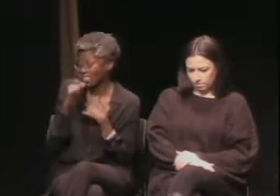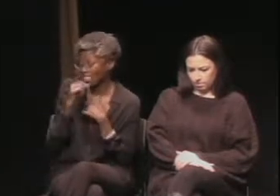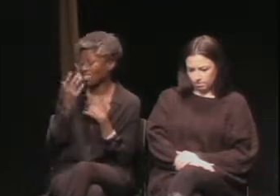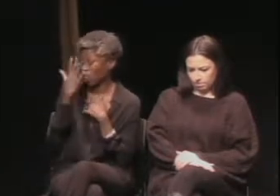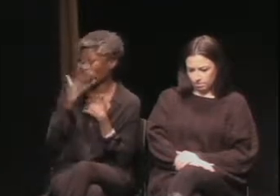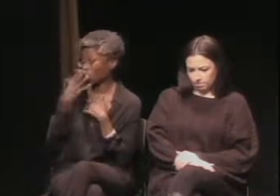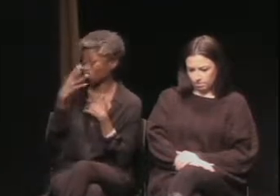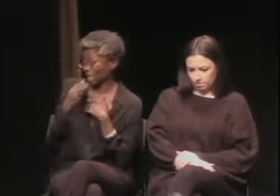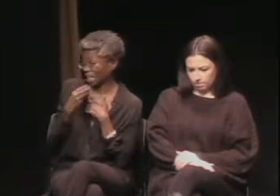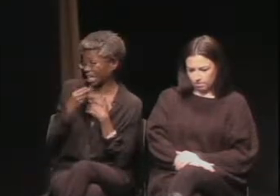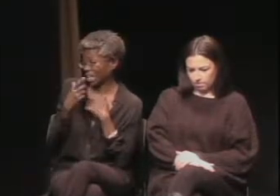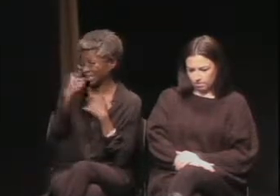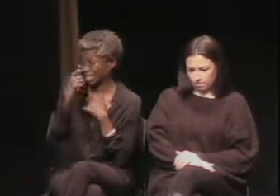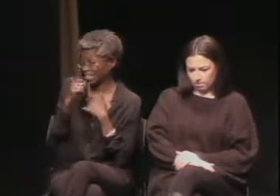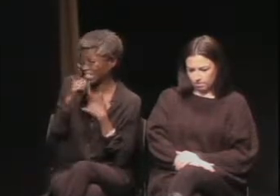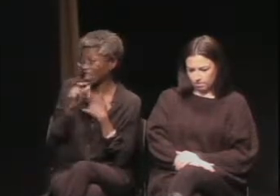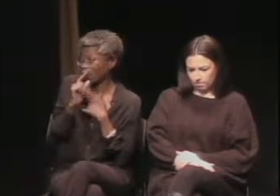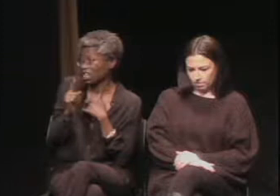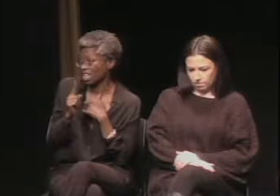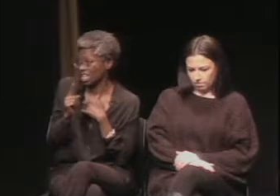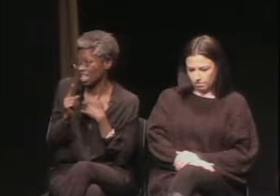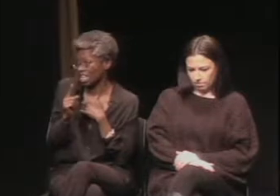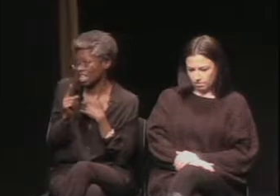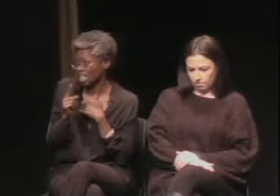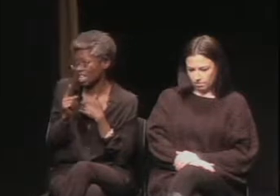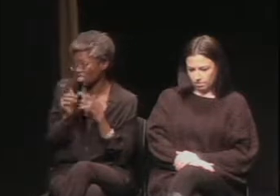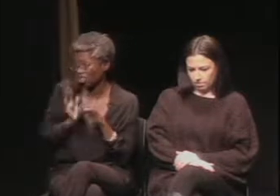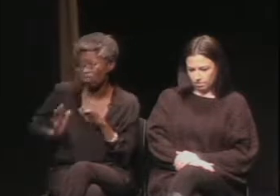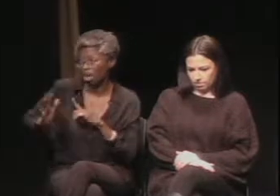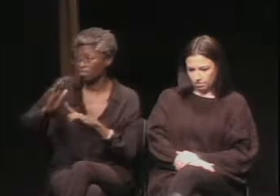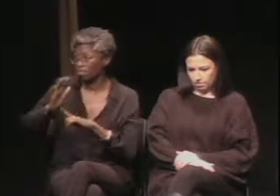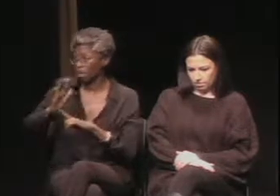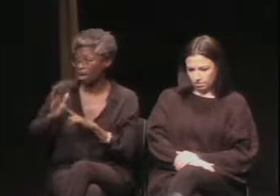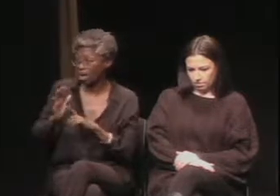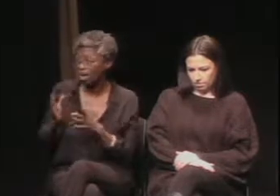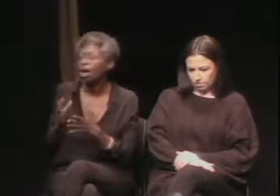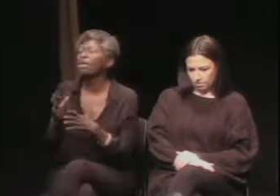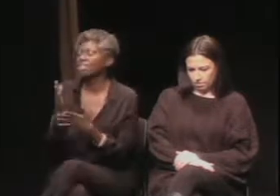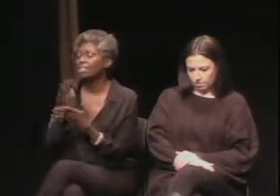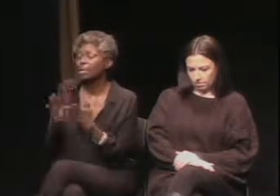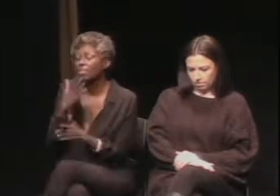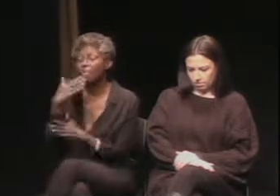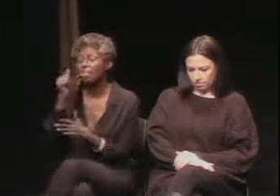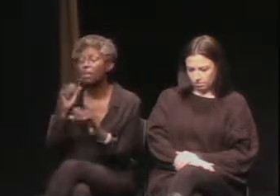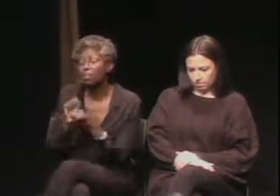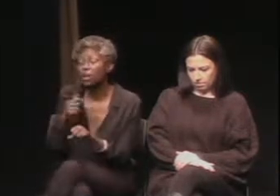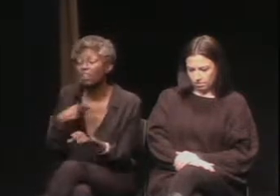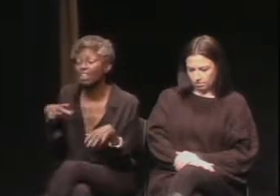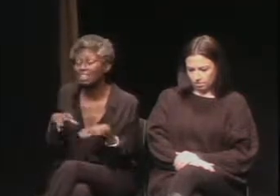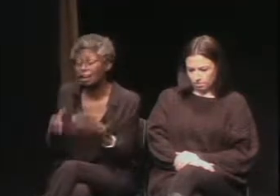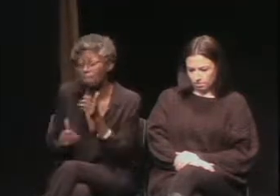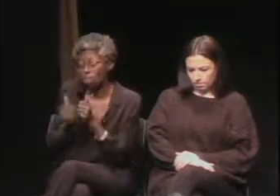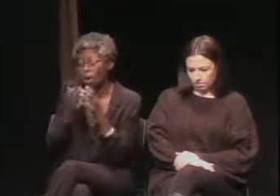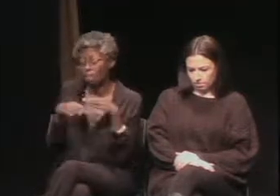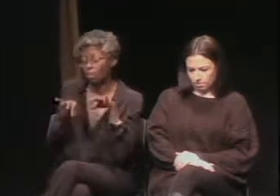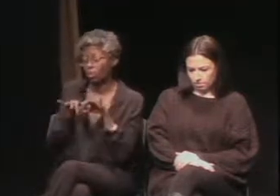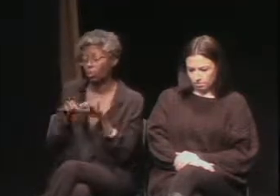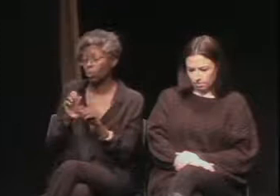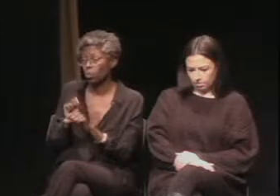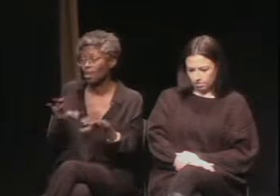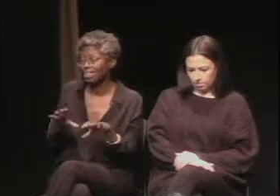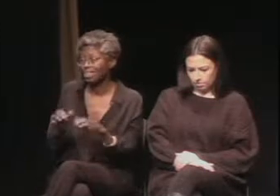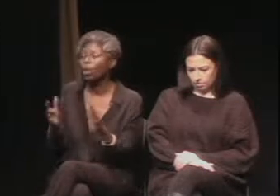look pretty and just because it's not surrounded by some of the best work I've done, the most important work I've done, I did with